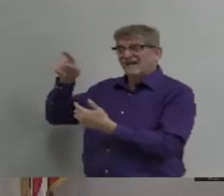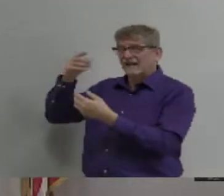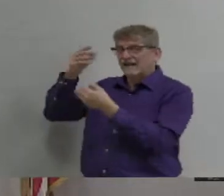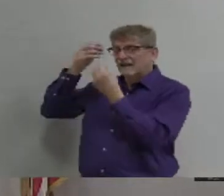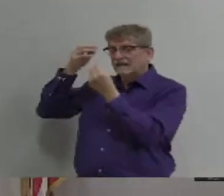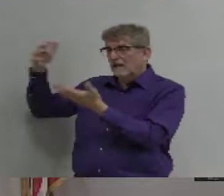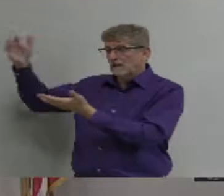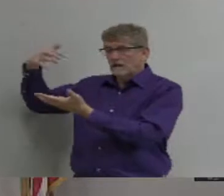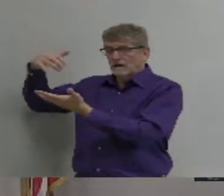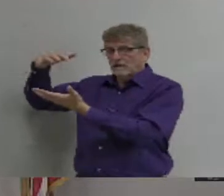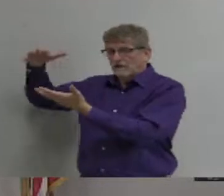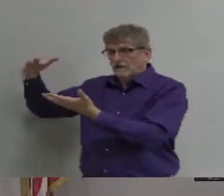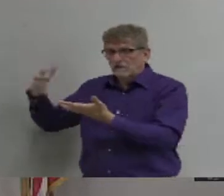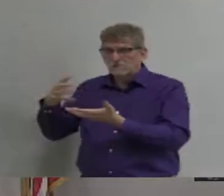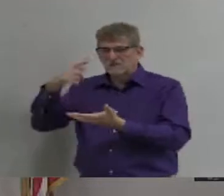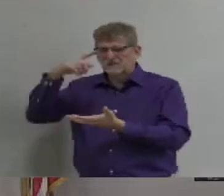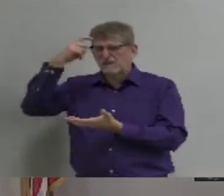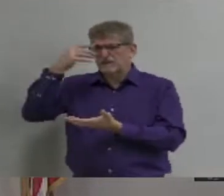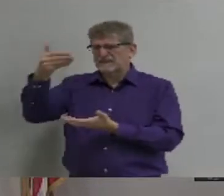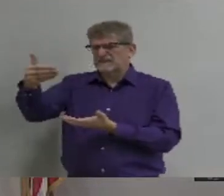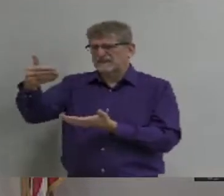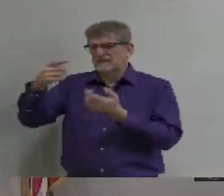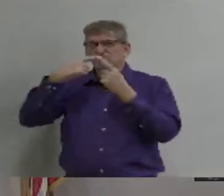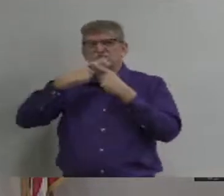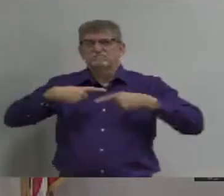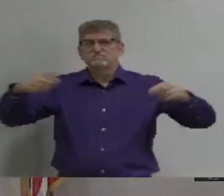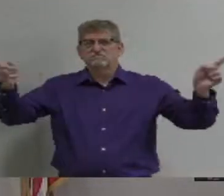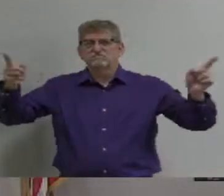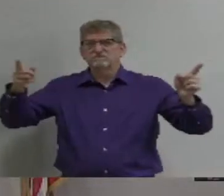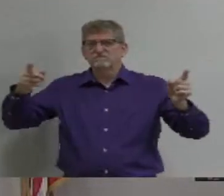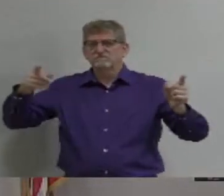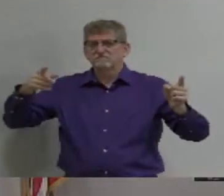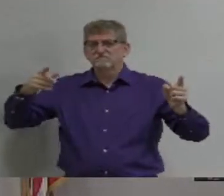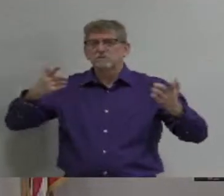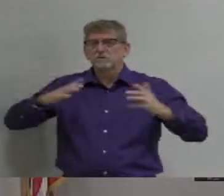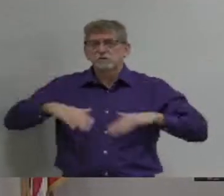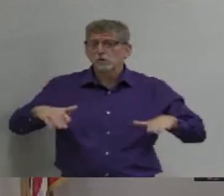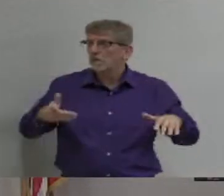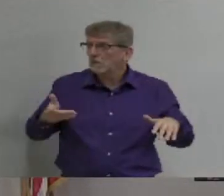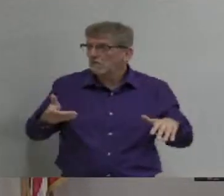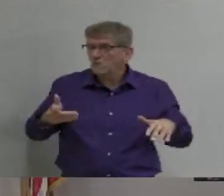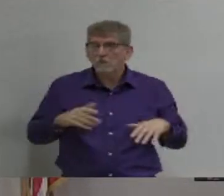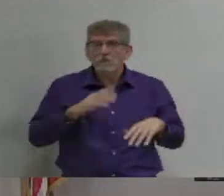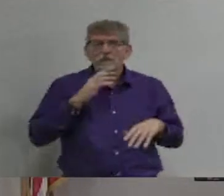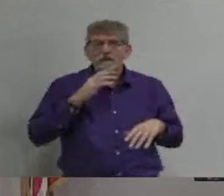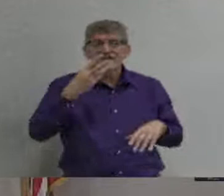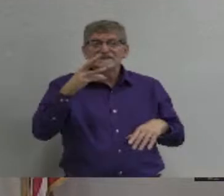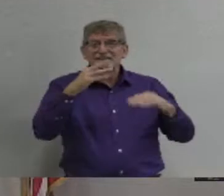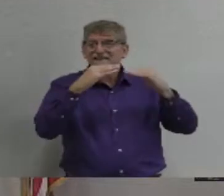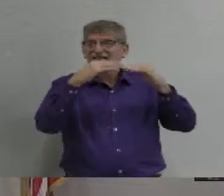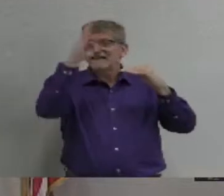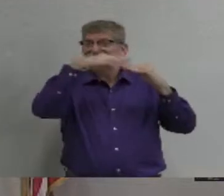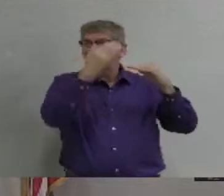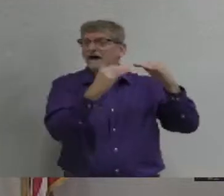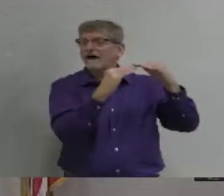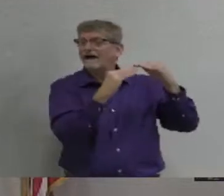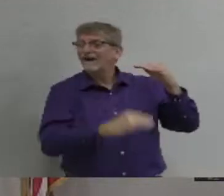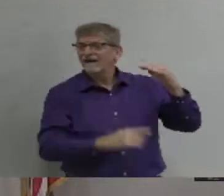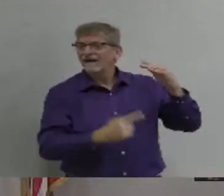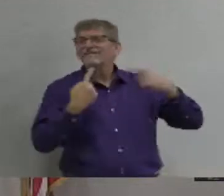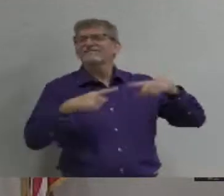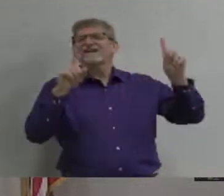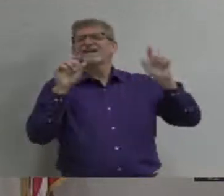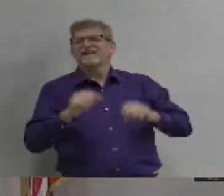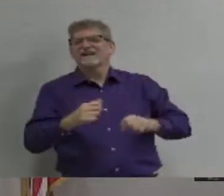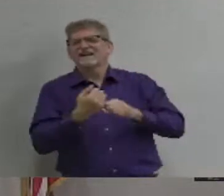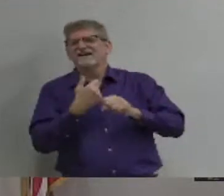summertime, and that children under the age of 16 will be able to receive the vaccine